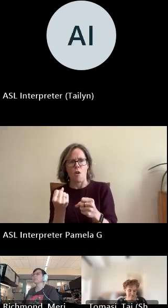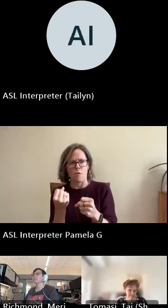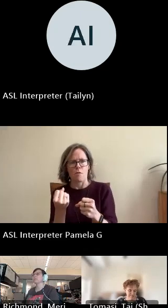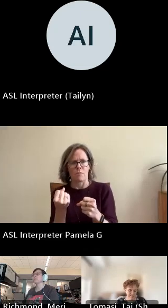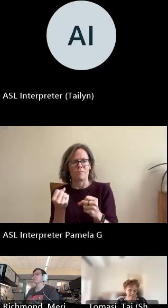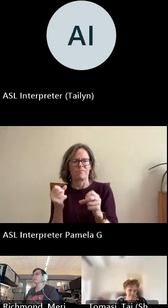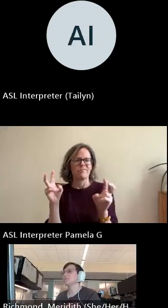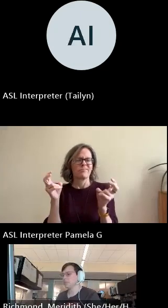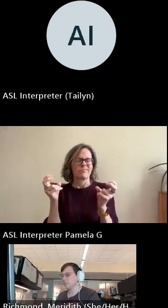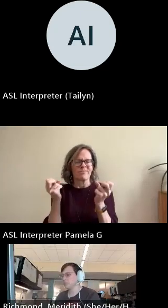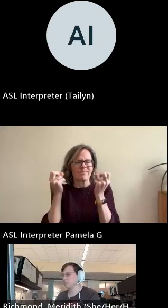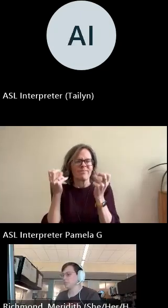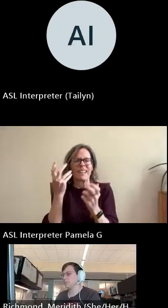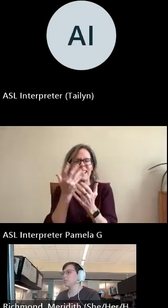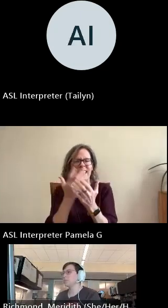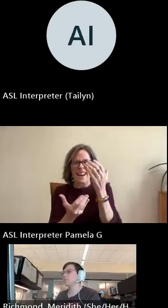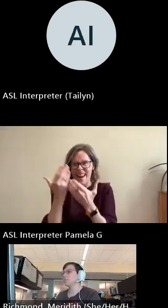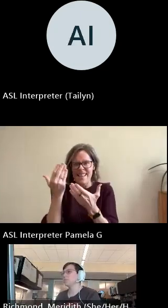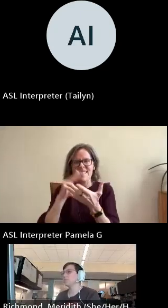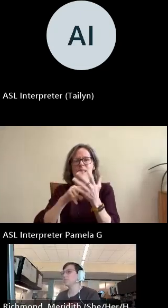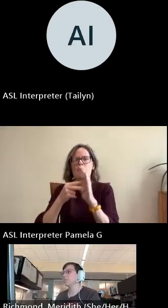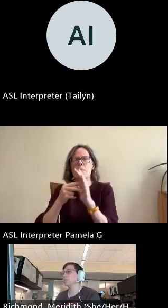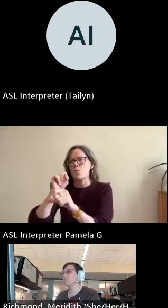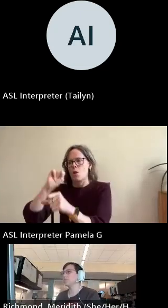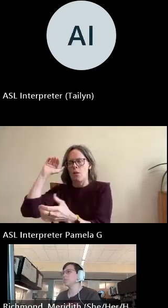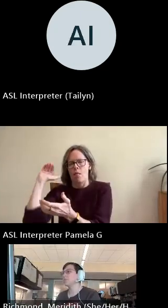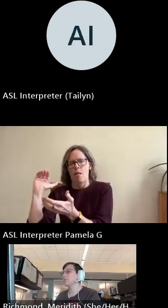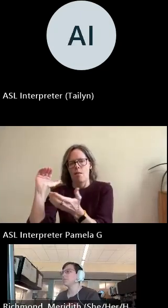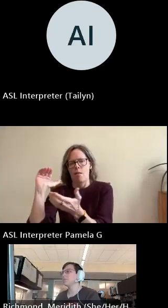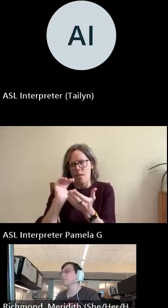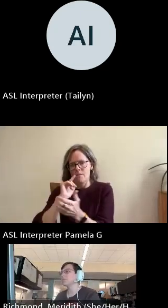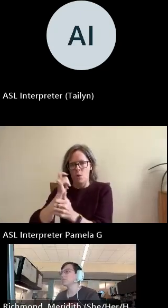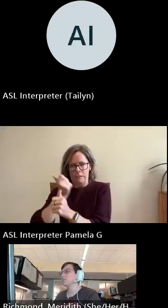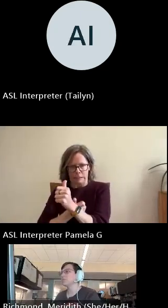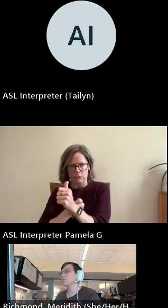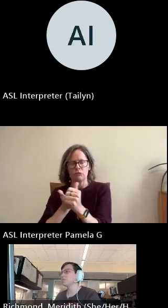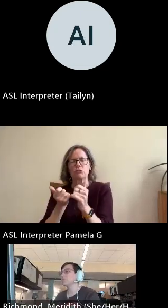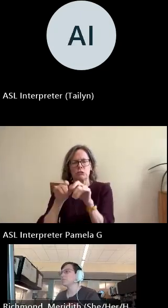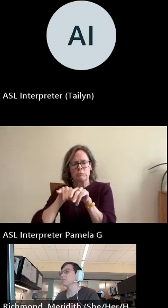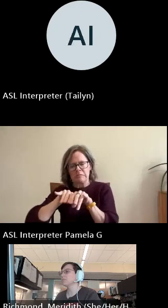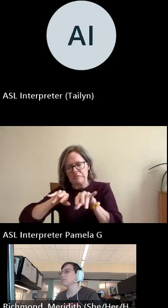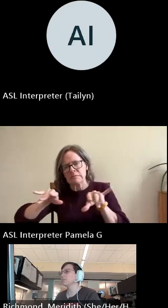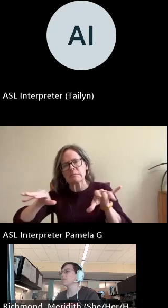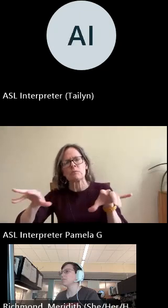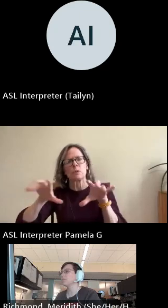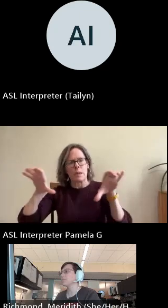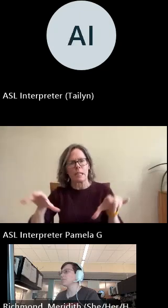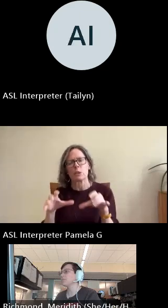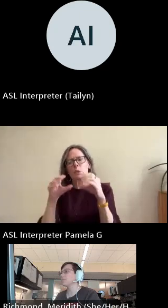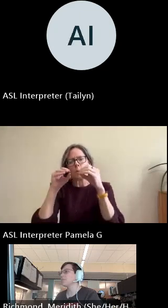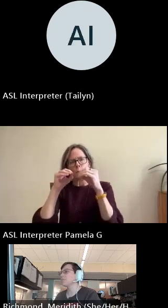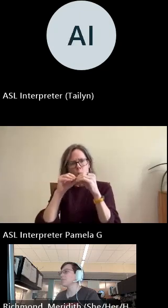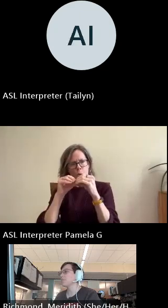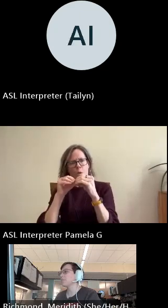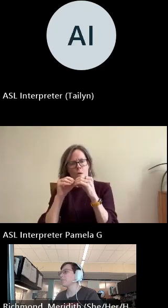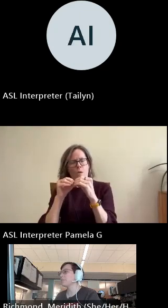make light work sort of situation. And we can just do a whole lot more when there's a lot of us.